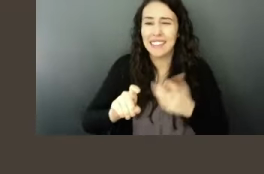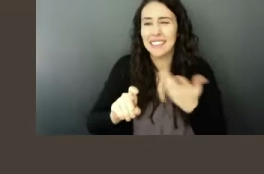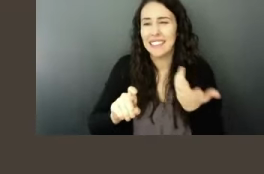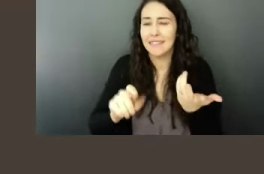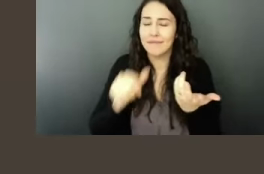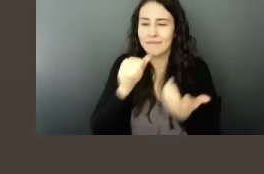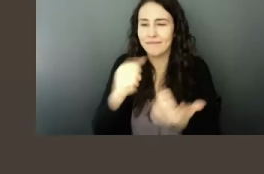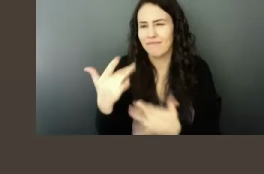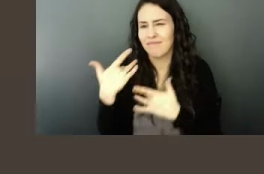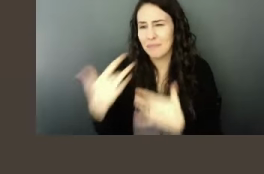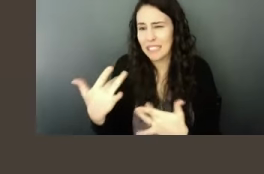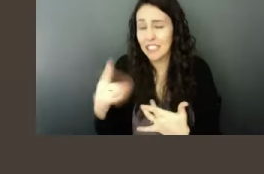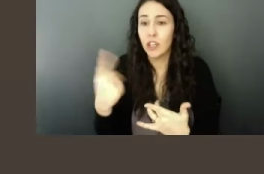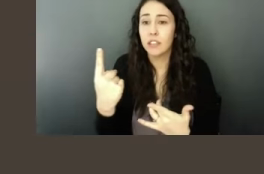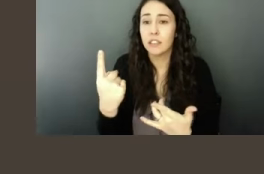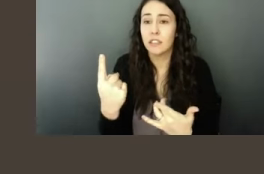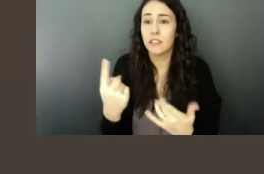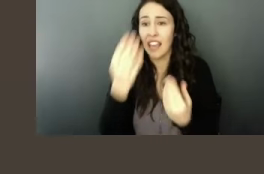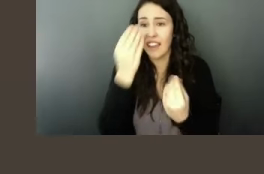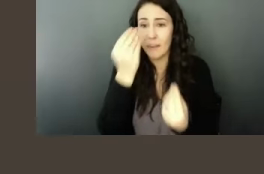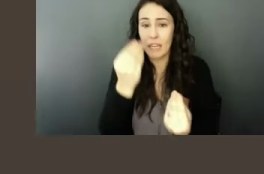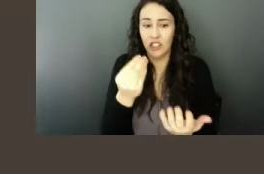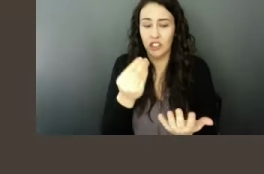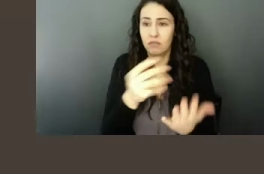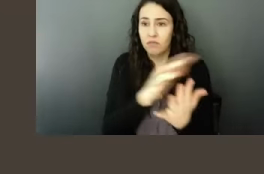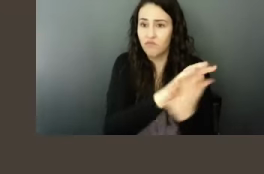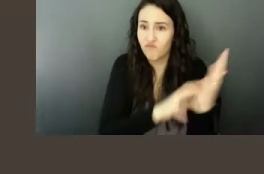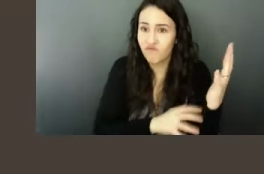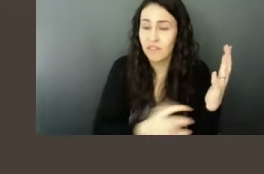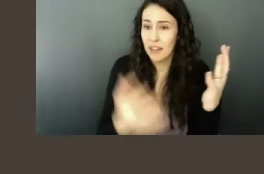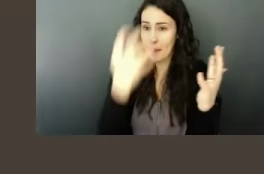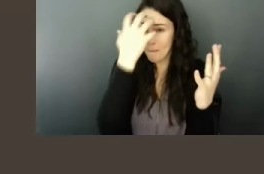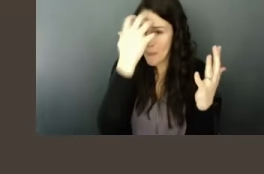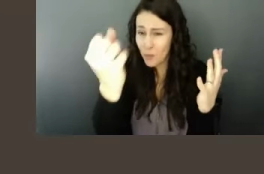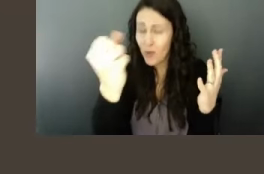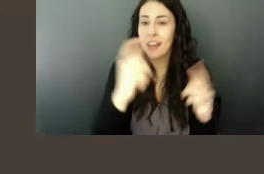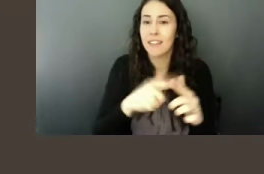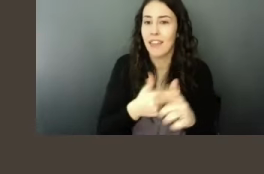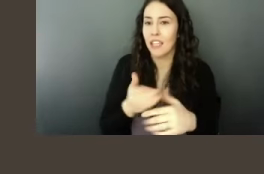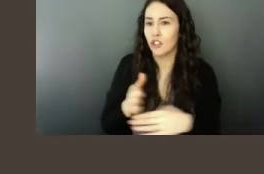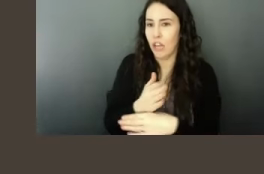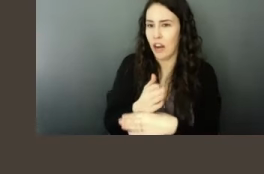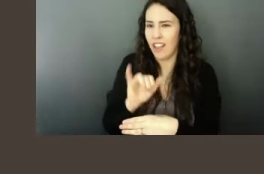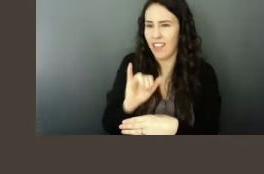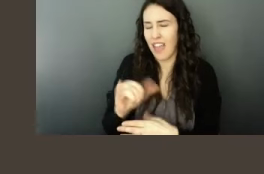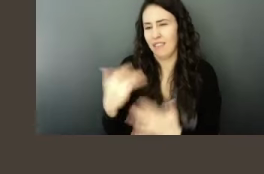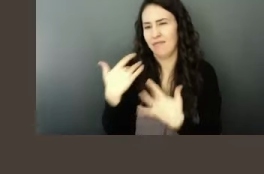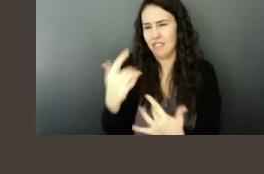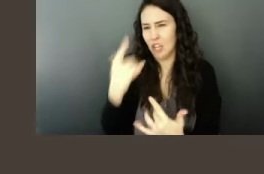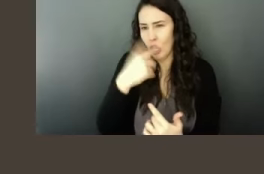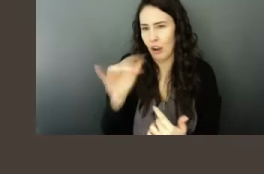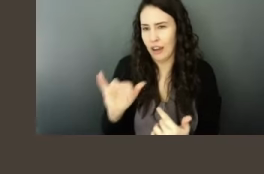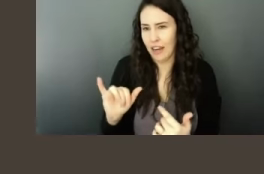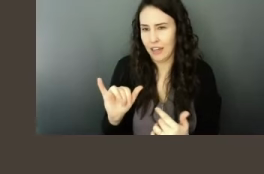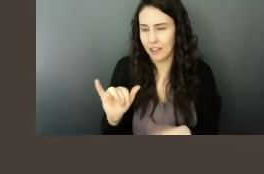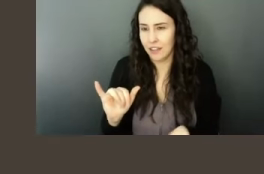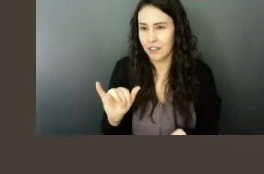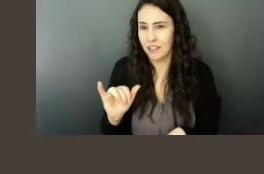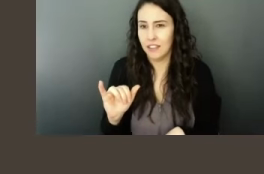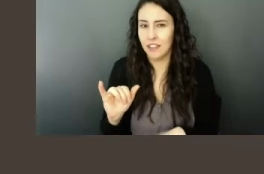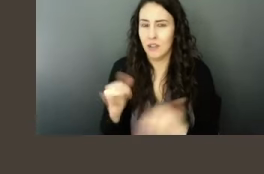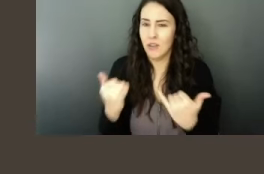the information and then share that information. Generally, that's what it looks like. And so there's this feeling of this